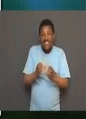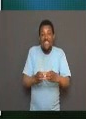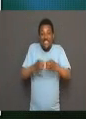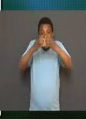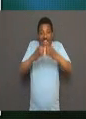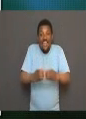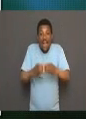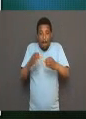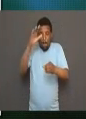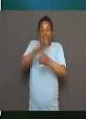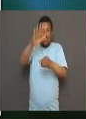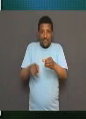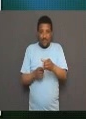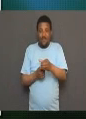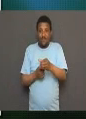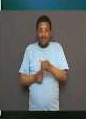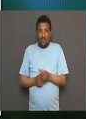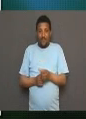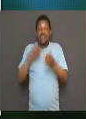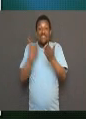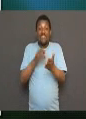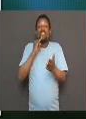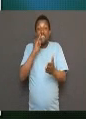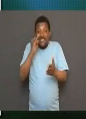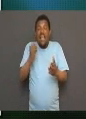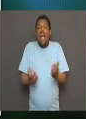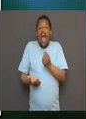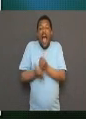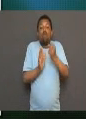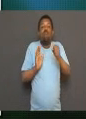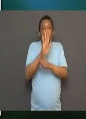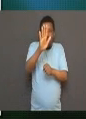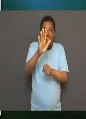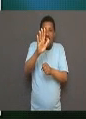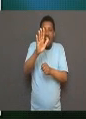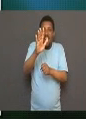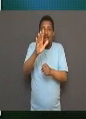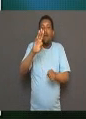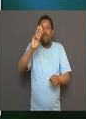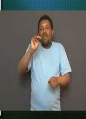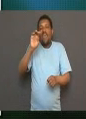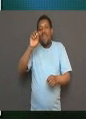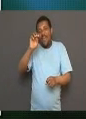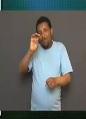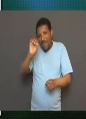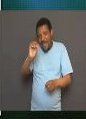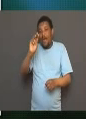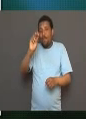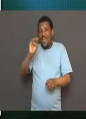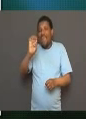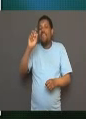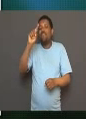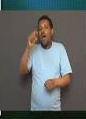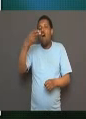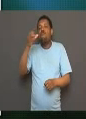cylindrical packaging. This is a helpful metaphor for